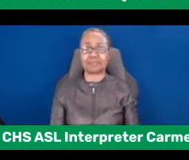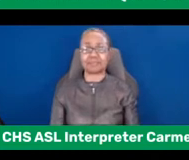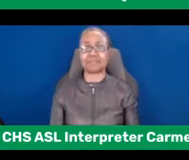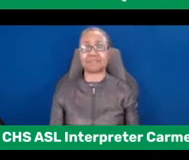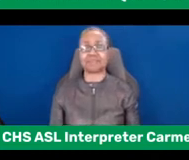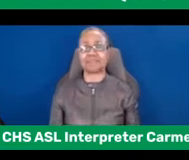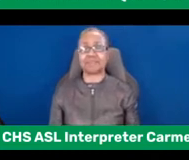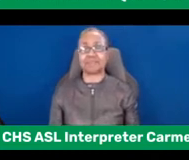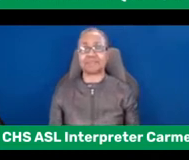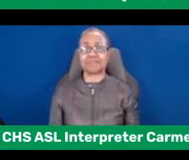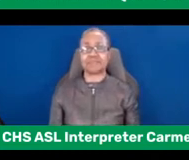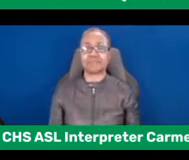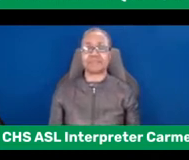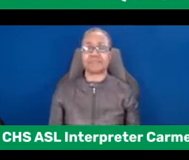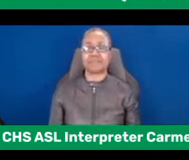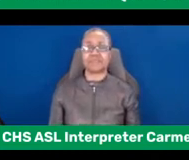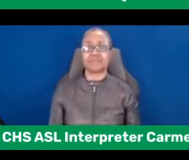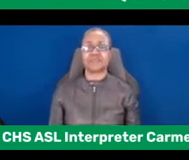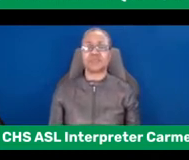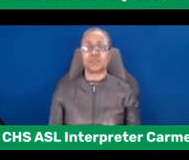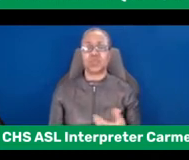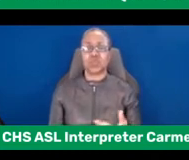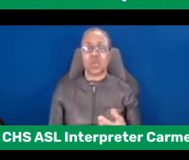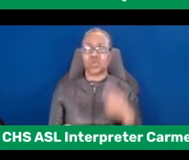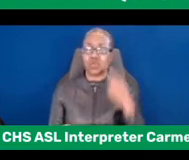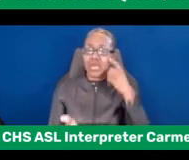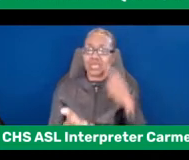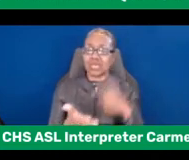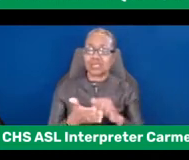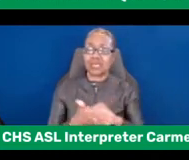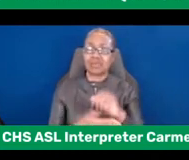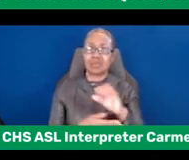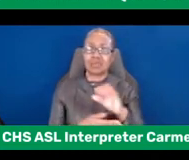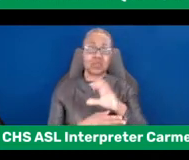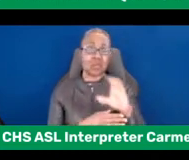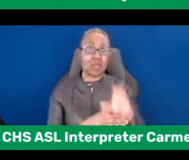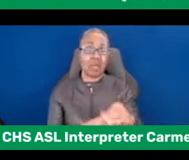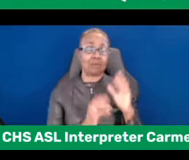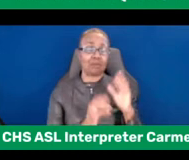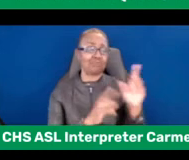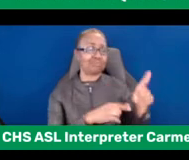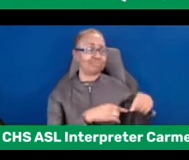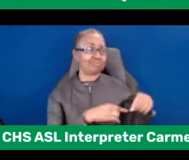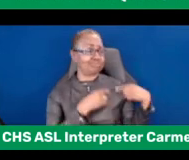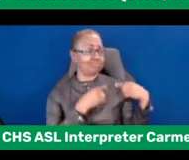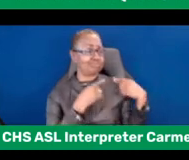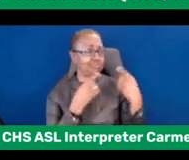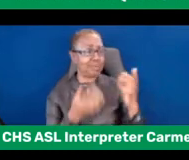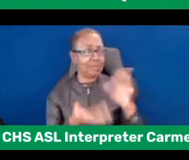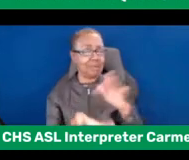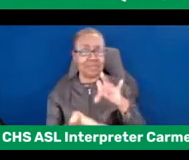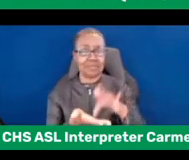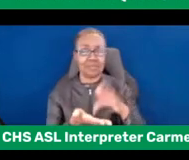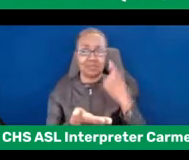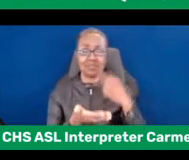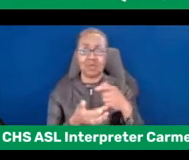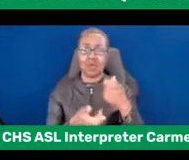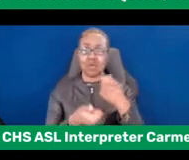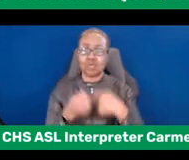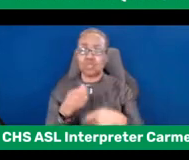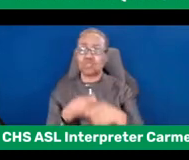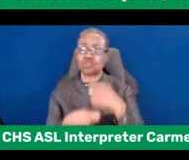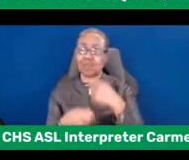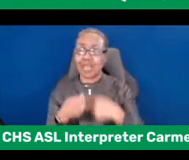And so we would just like to acknowledge that Chicago, since time immemorial, was a center for trade and